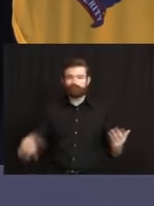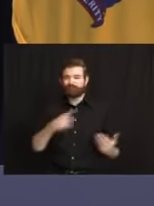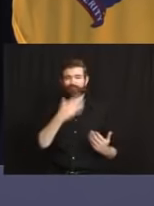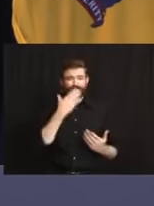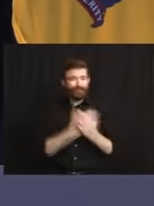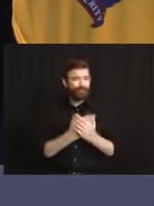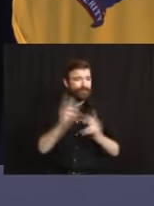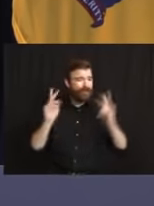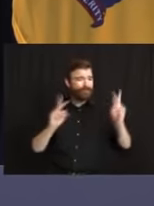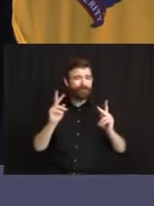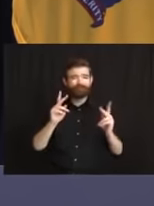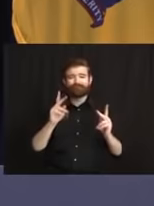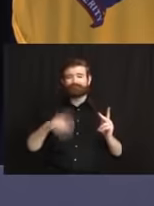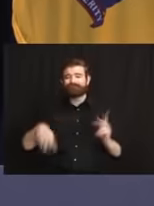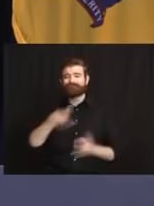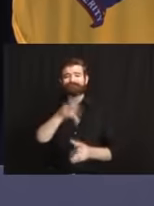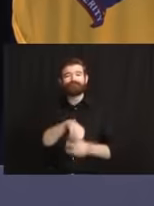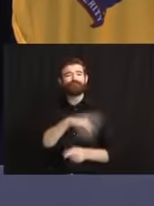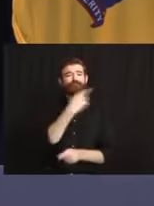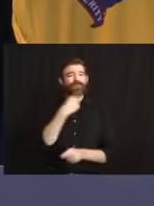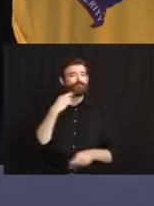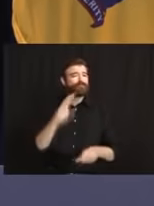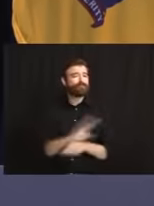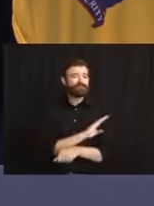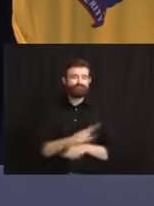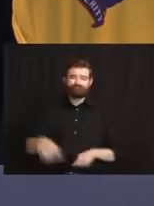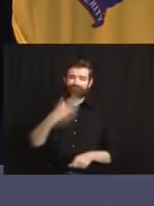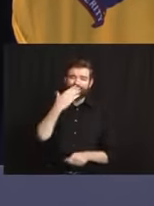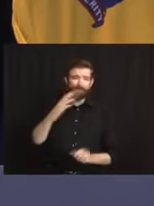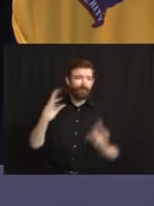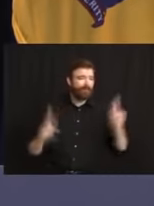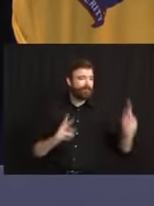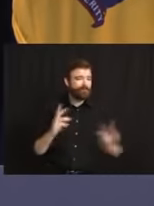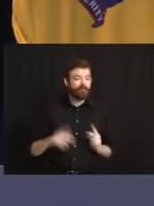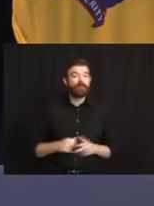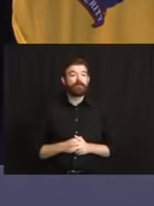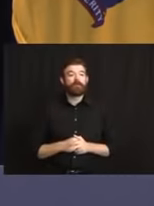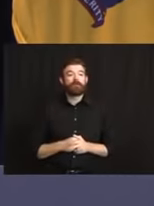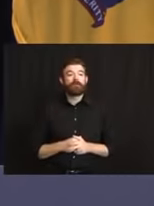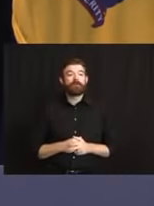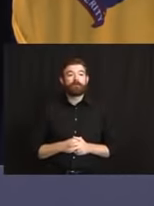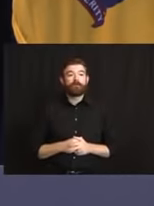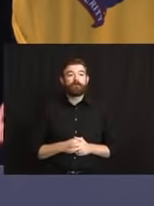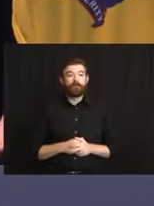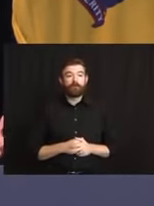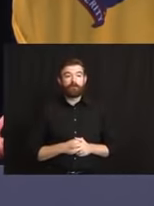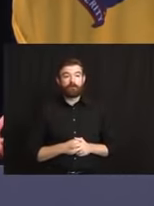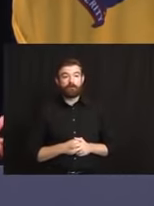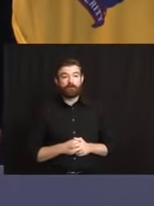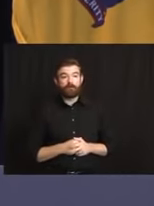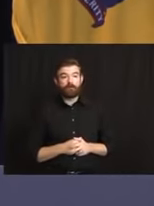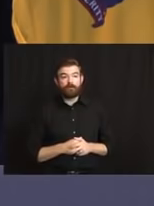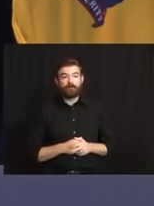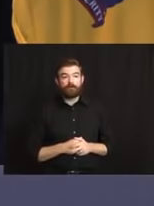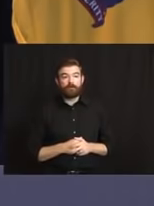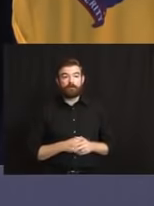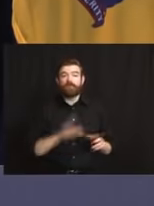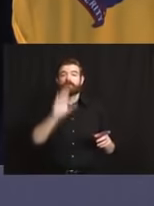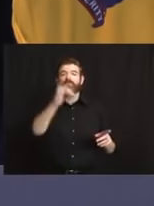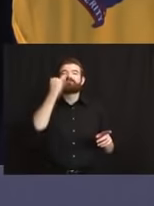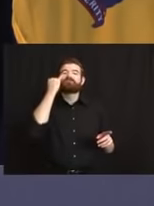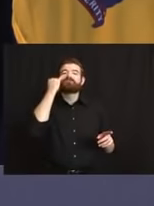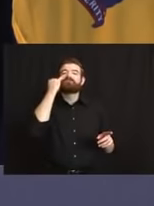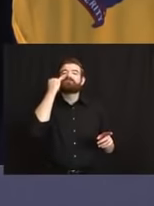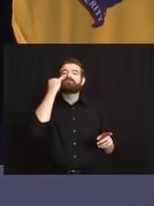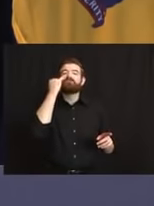thing. But you can imagine if you take your favorite restaurant, there's an outbreak, that restaurant's done forever. That's a forever.